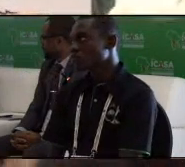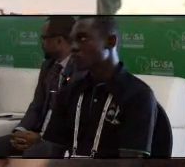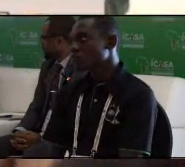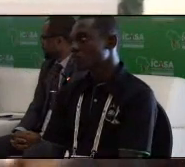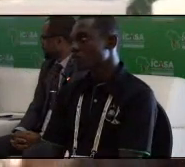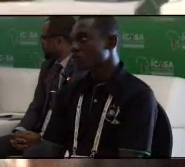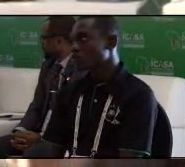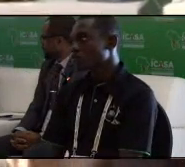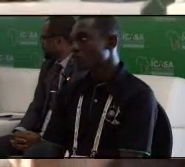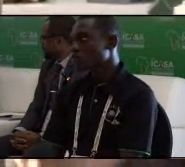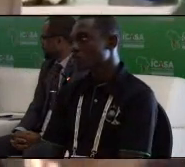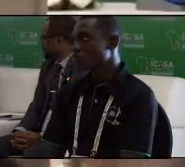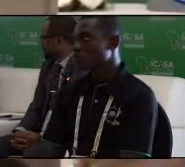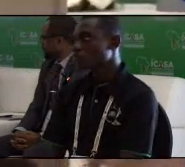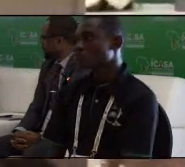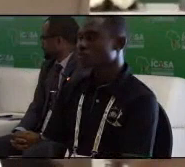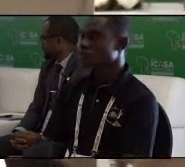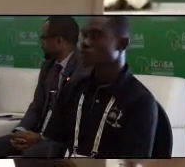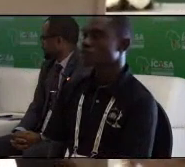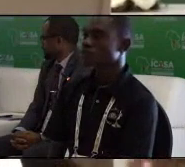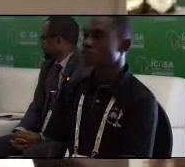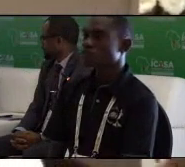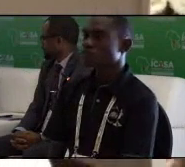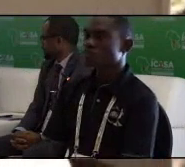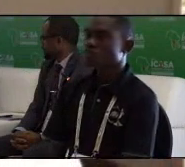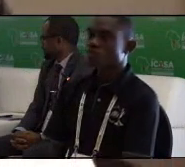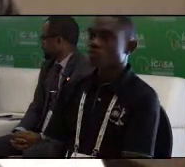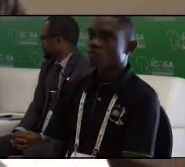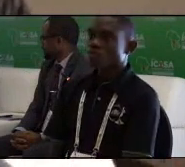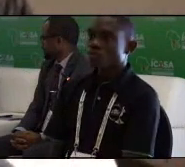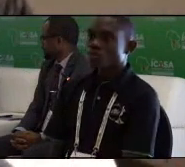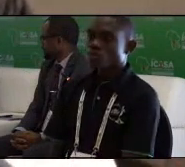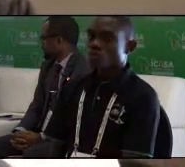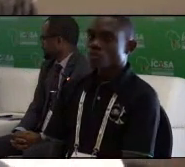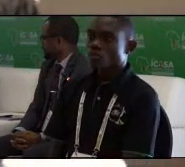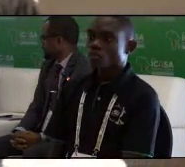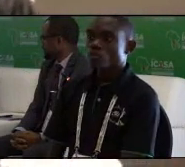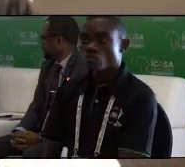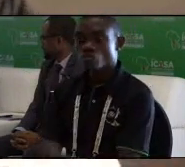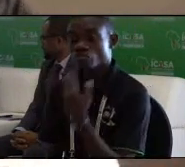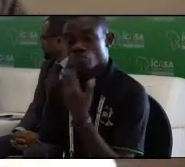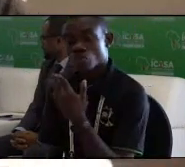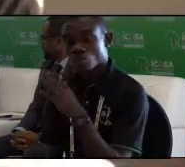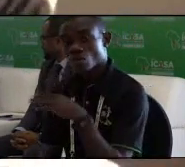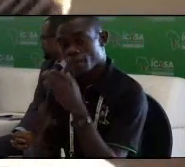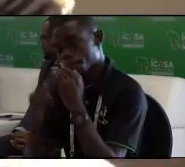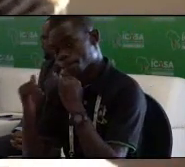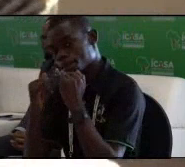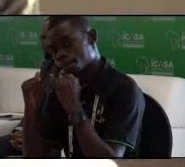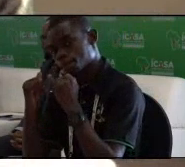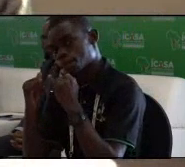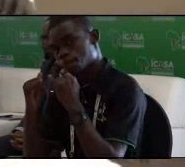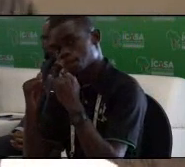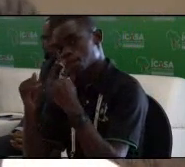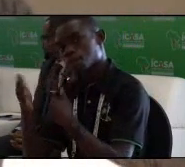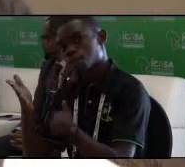Thank you very much. So maybe one thing I didn't mention was that prior to introducing the